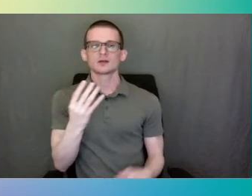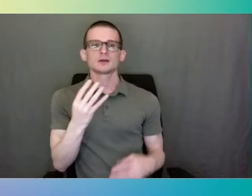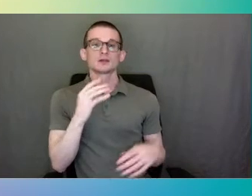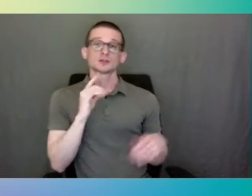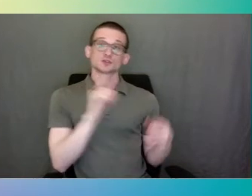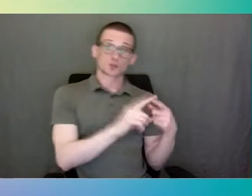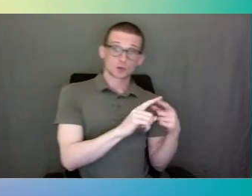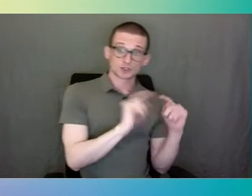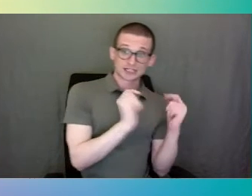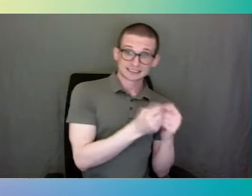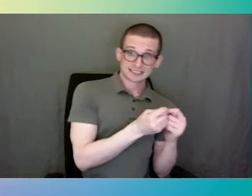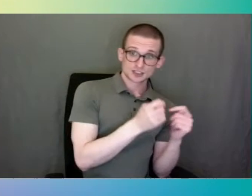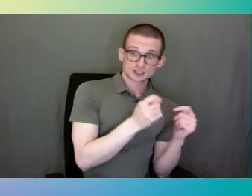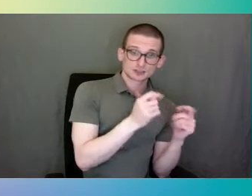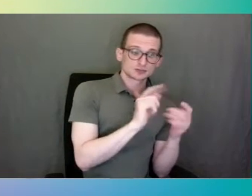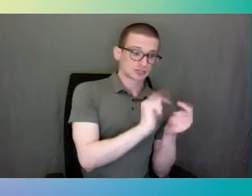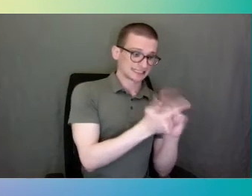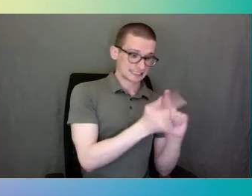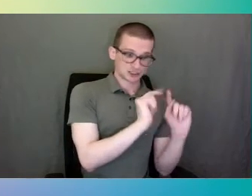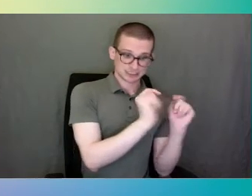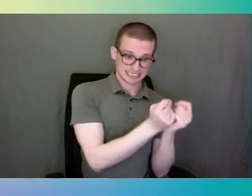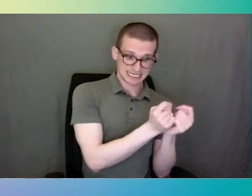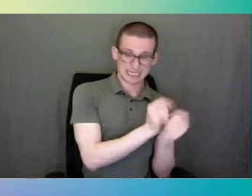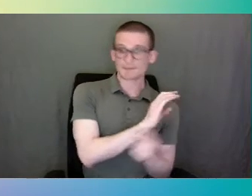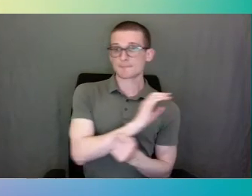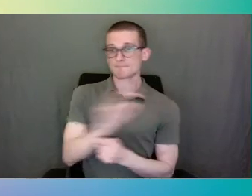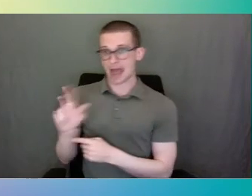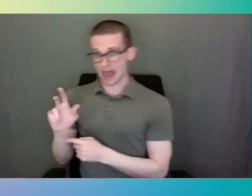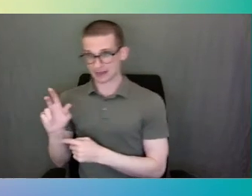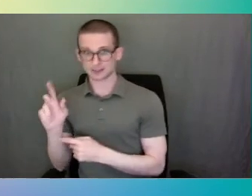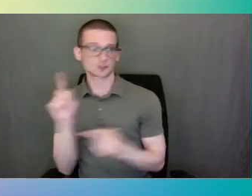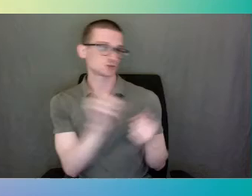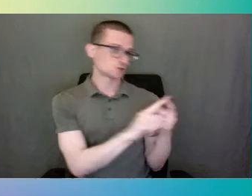original author, to the translation team, and back again.